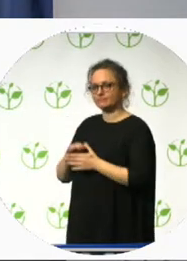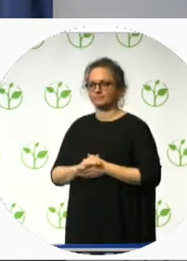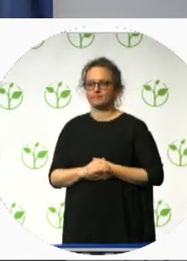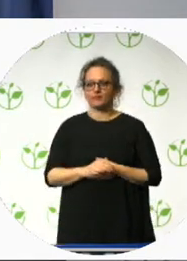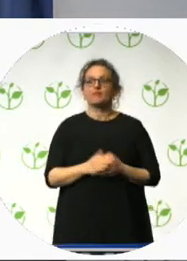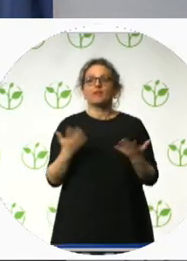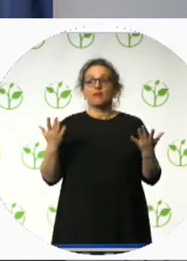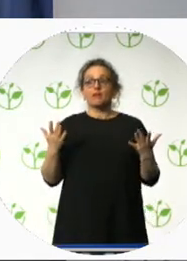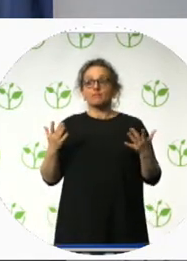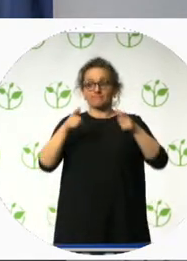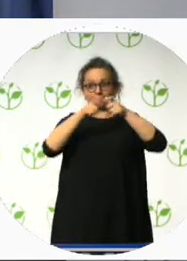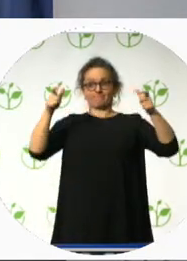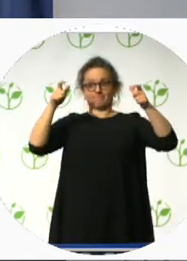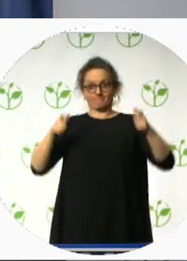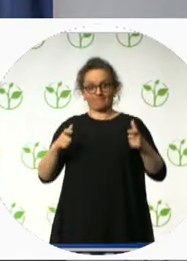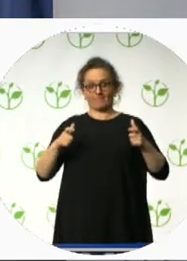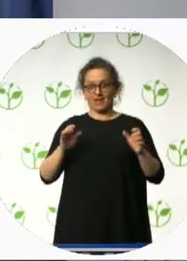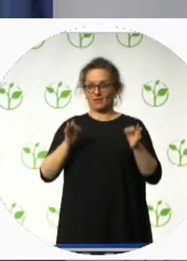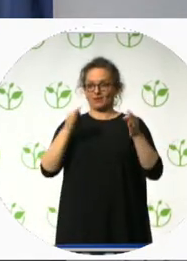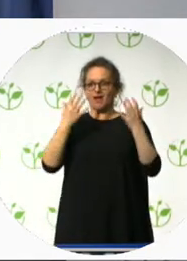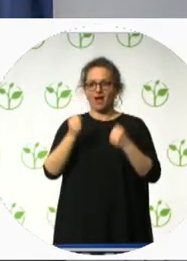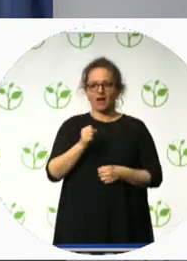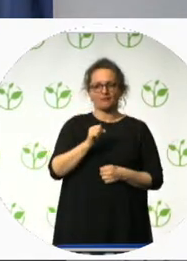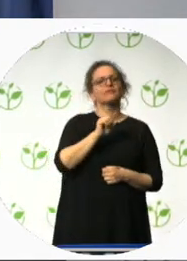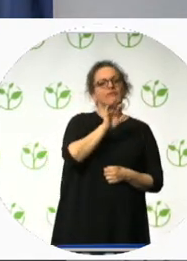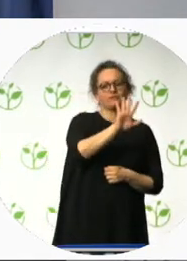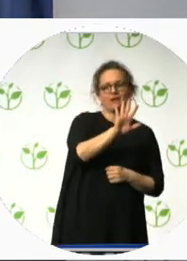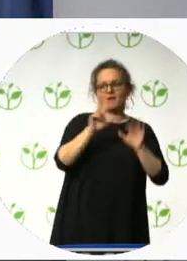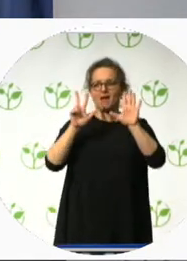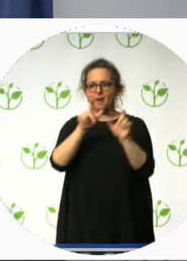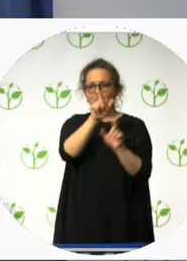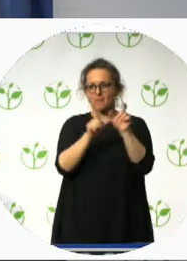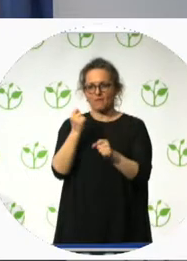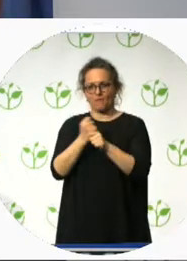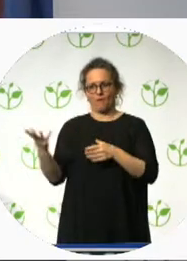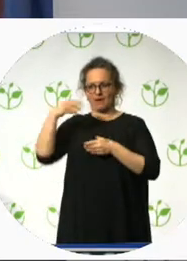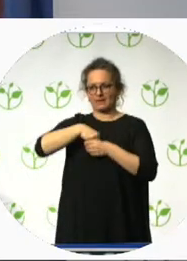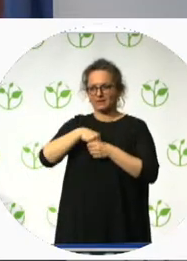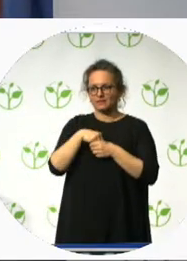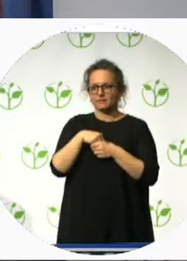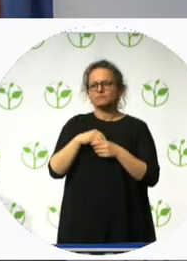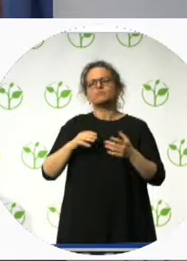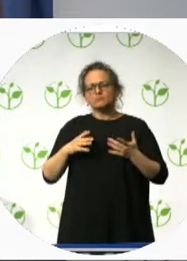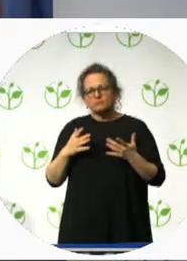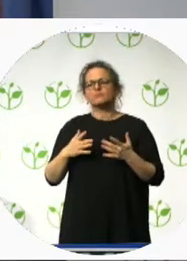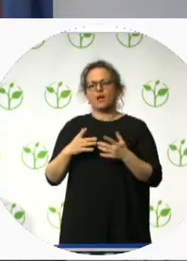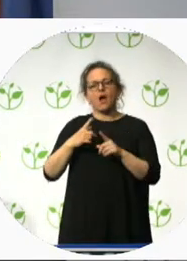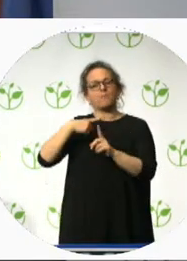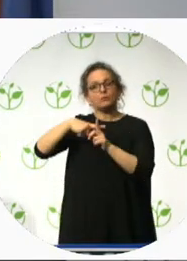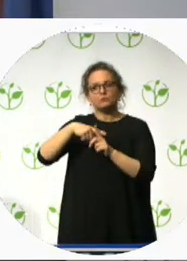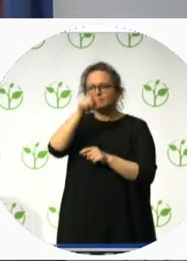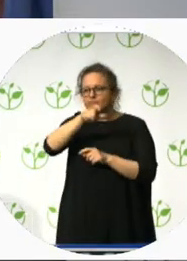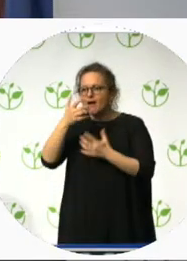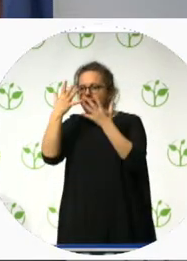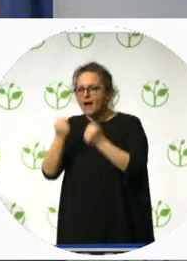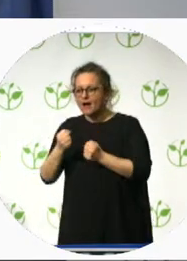And we have 85 employees. They work as a trainer. As trainers,